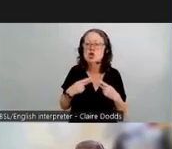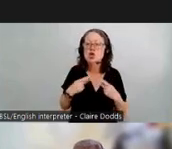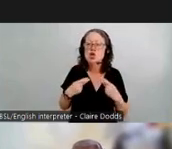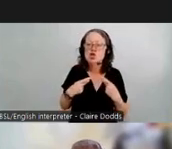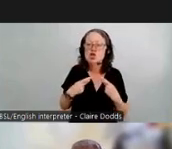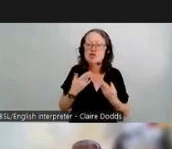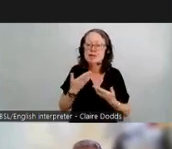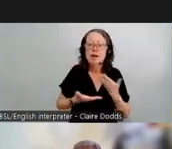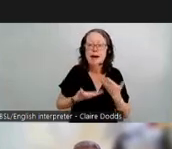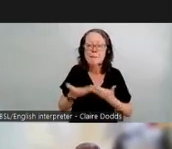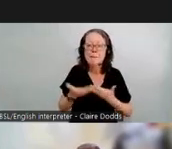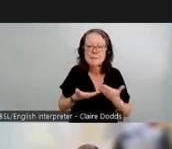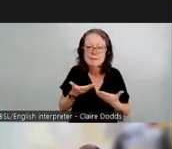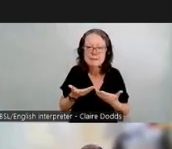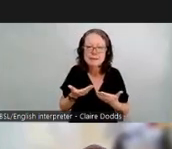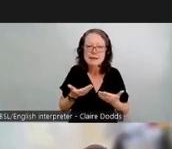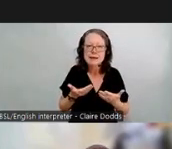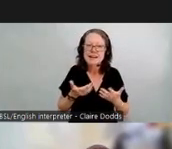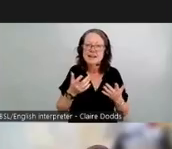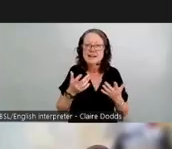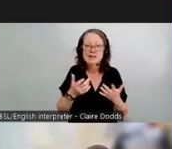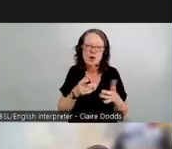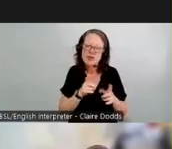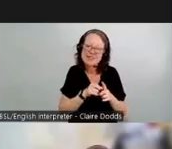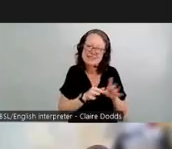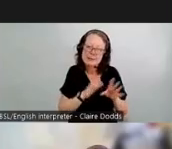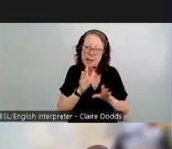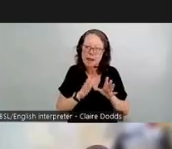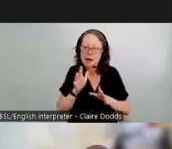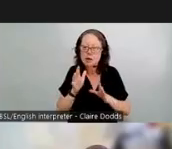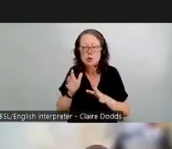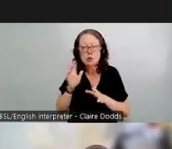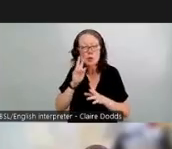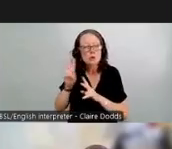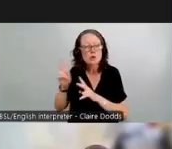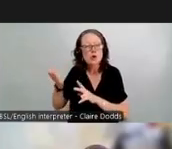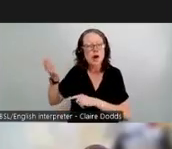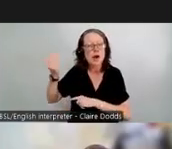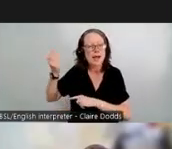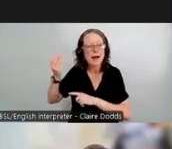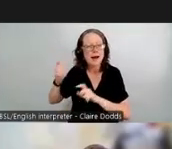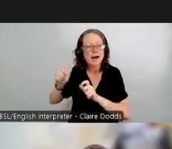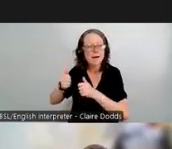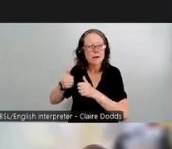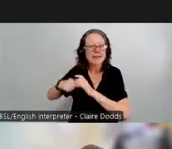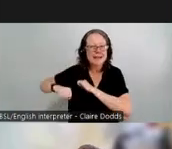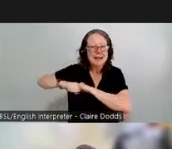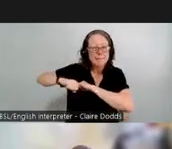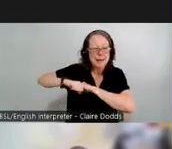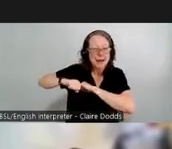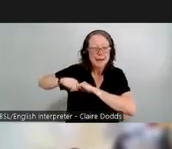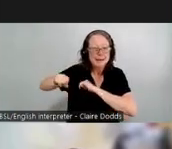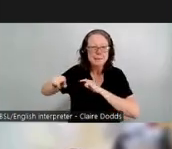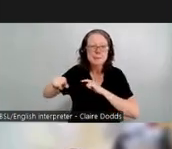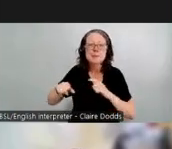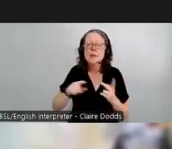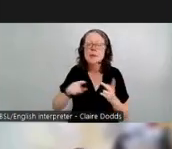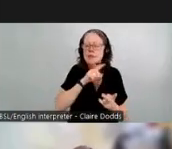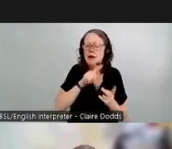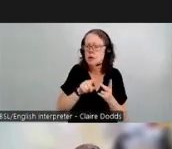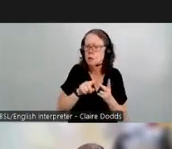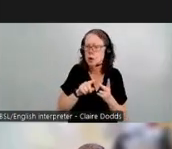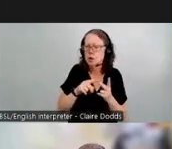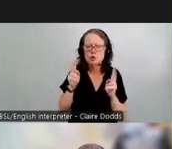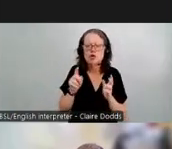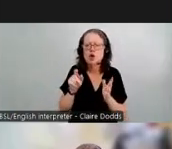been mentioned in the campaign kind of illustration we've had already in this call. Written by the Stars was